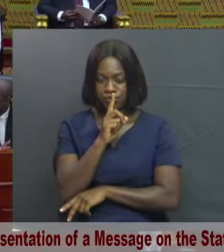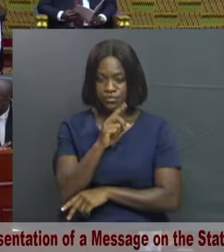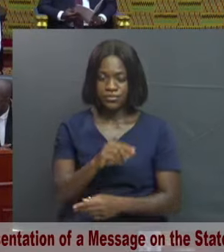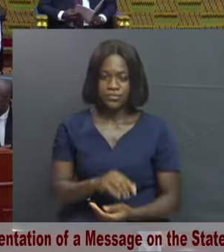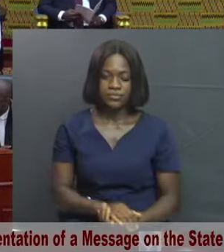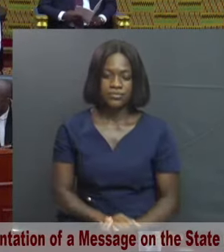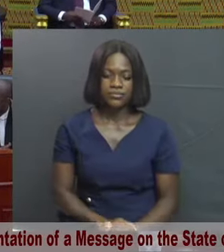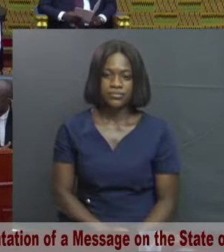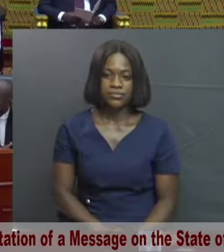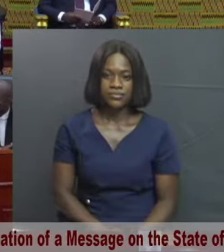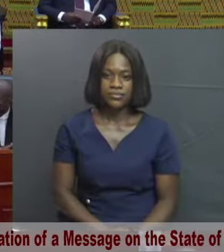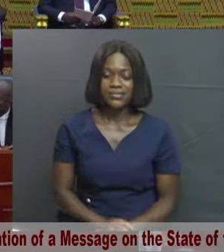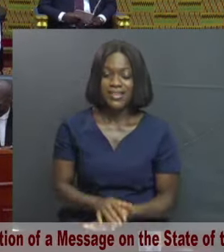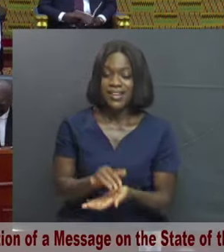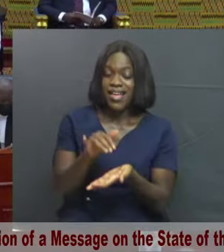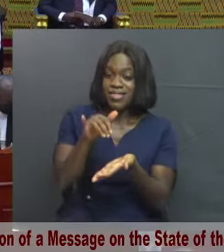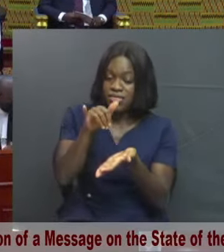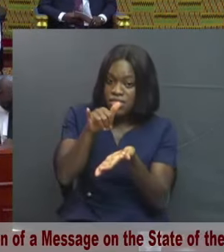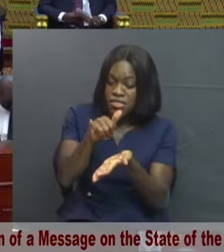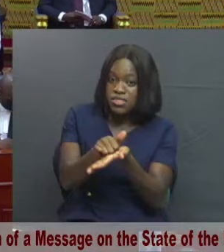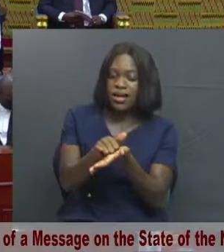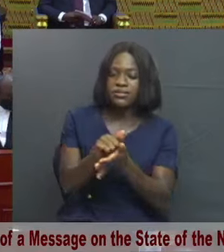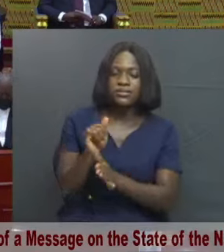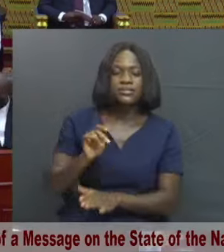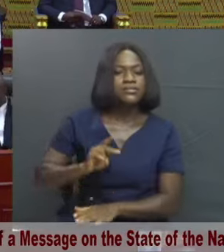quiet that is